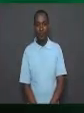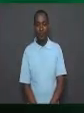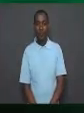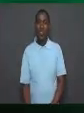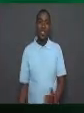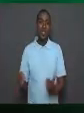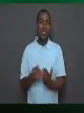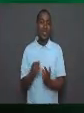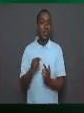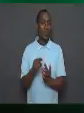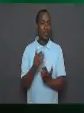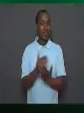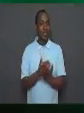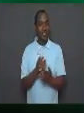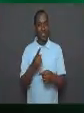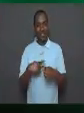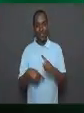Let's get back to our lesson.